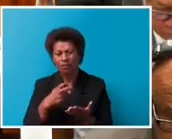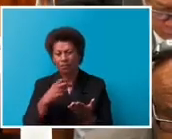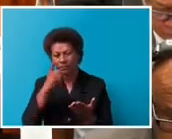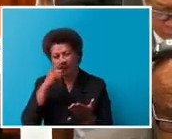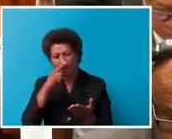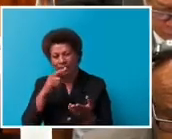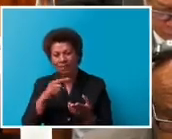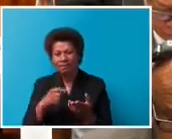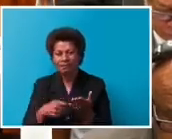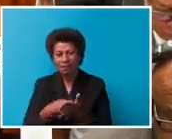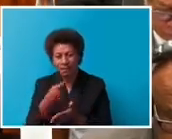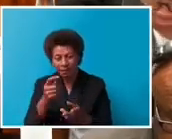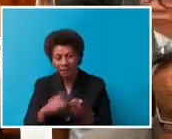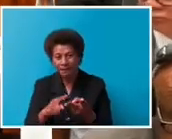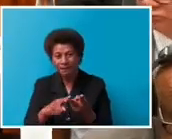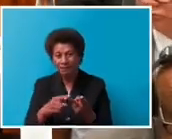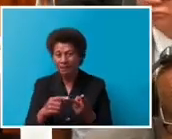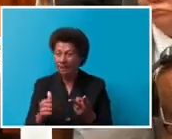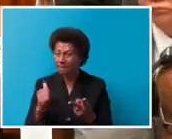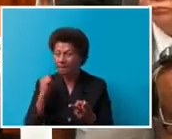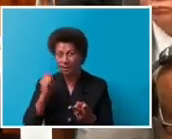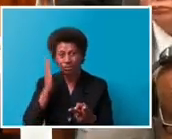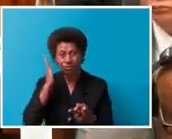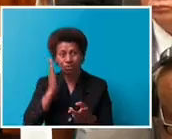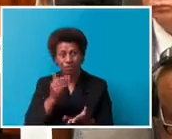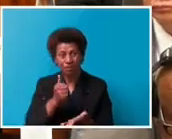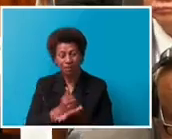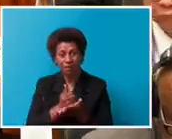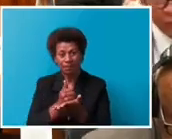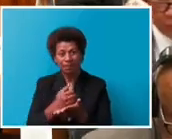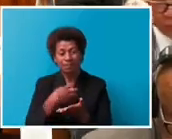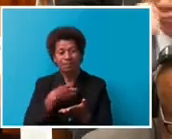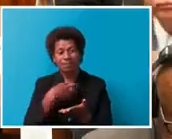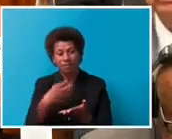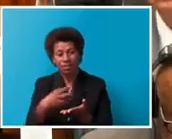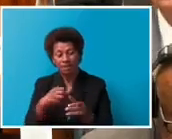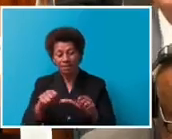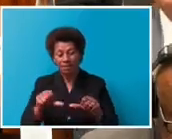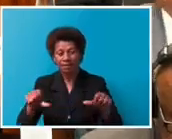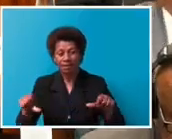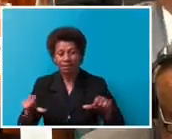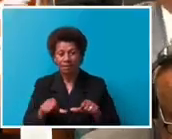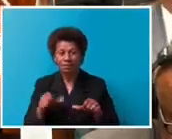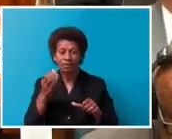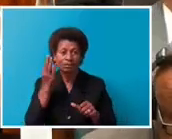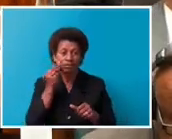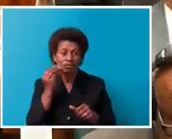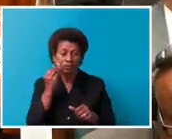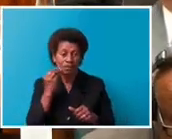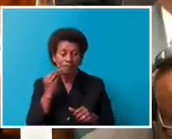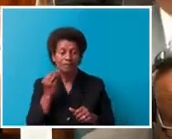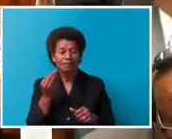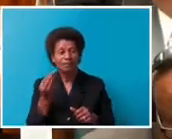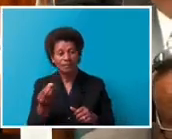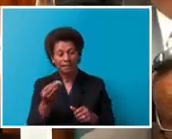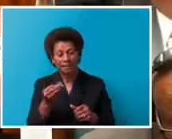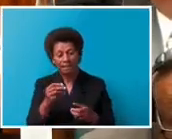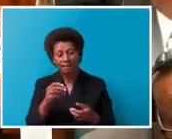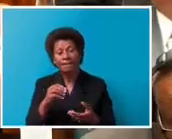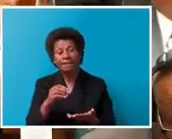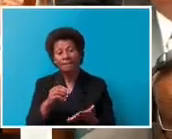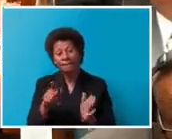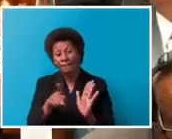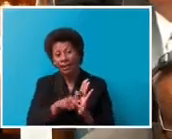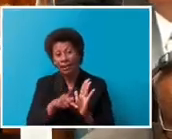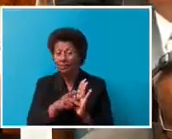support, increase in subsidies for agriculture, sugar, increase in the price of